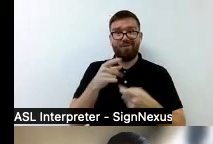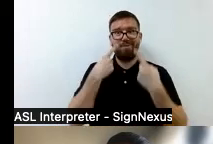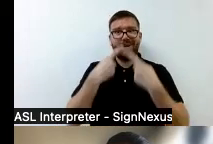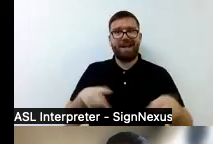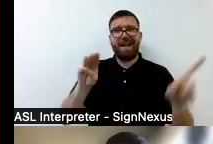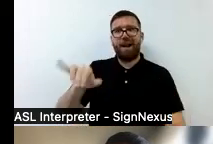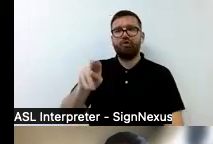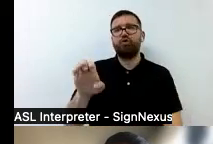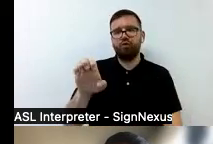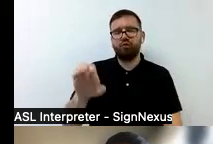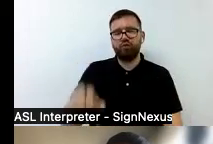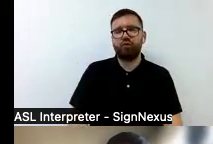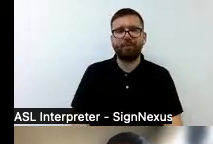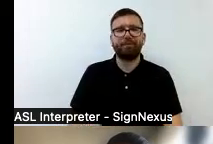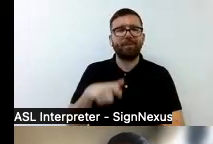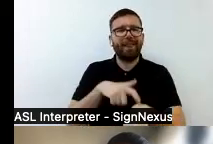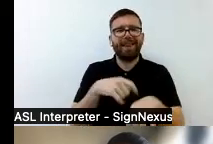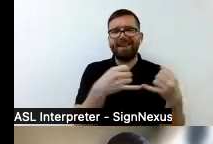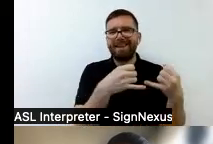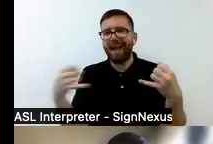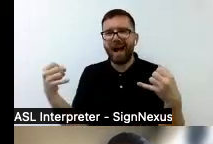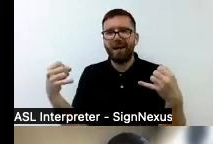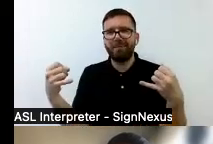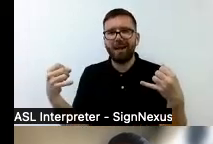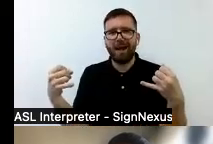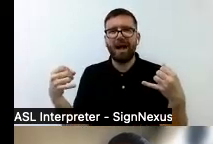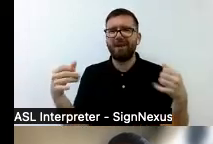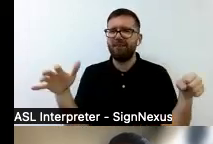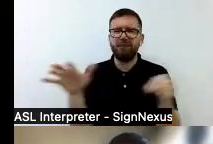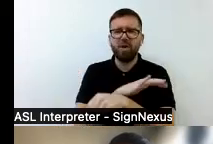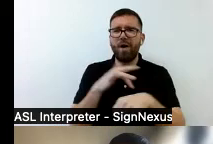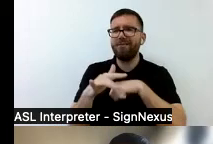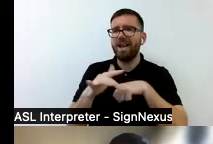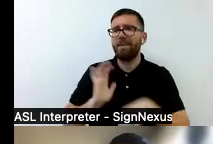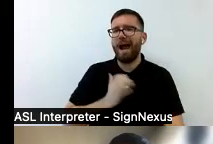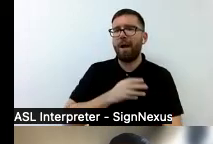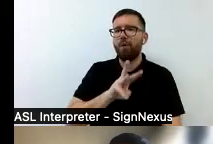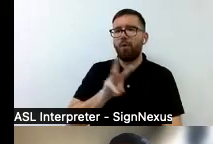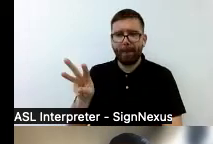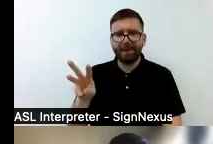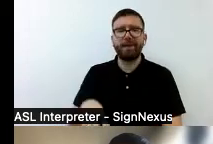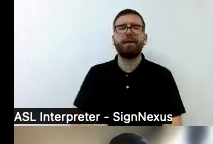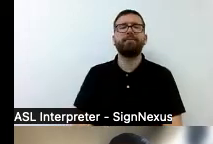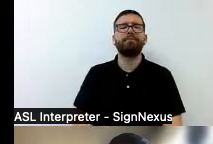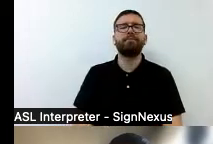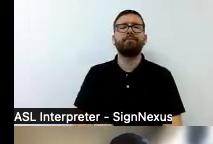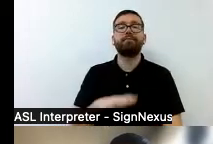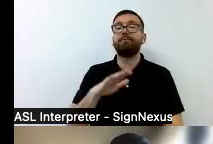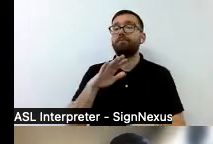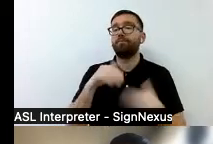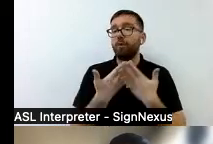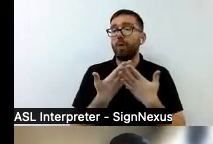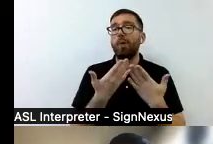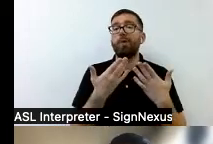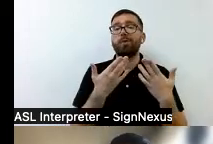The complete timeline for this program is available on our website, and Tier 2 applications for dance making organizations